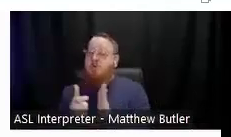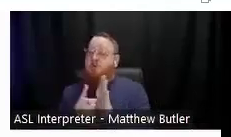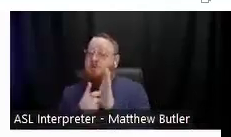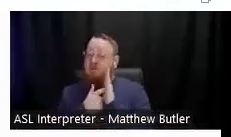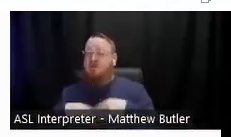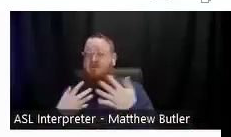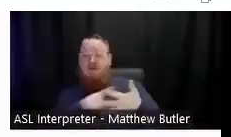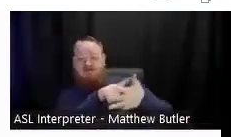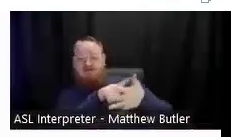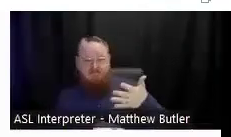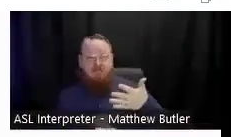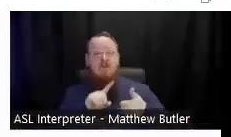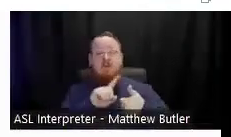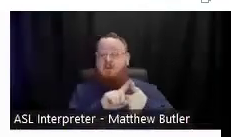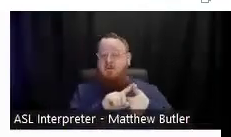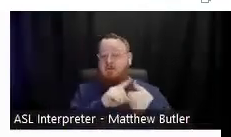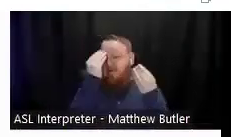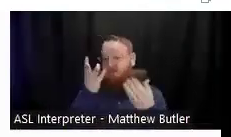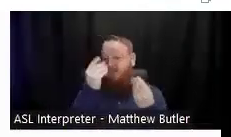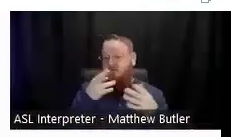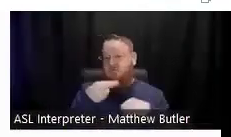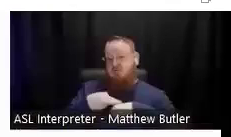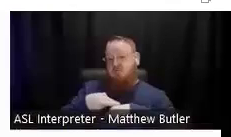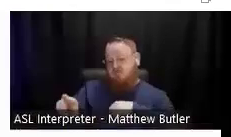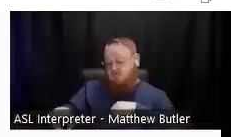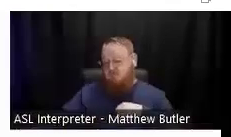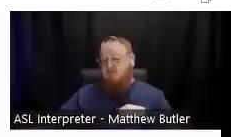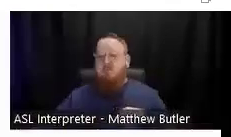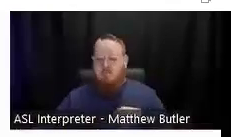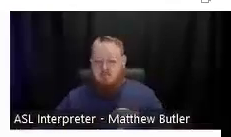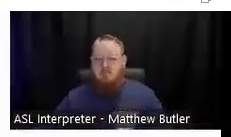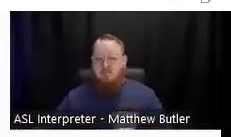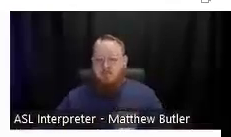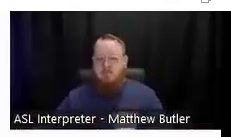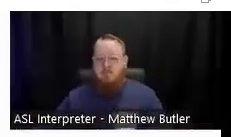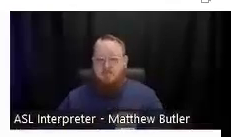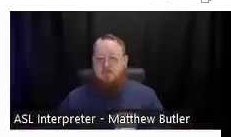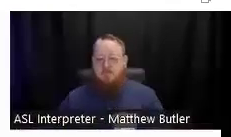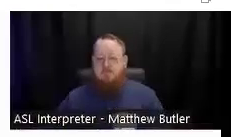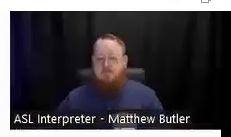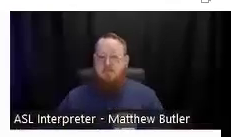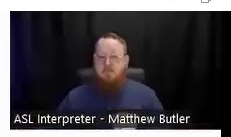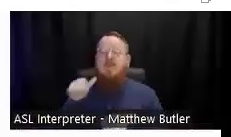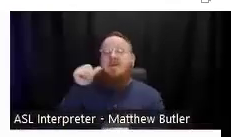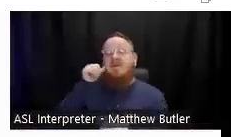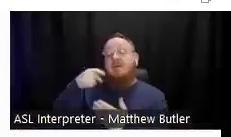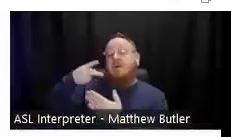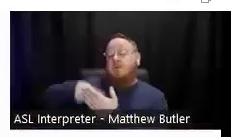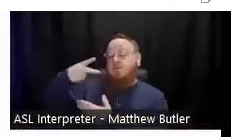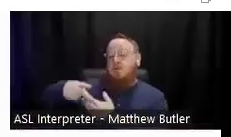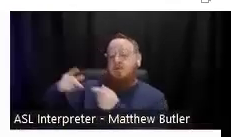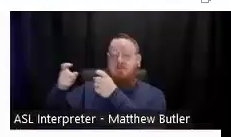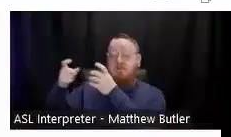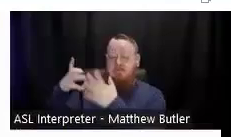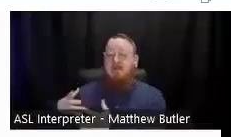Information and referral is one of those. We just talked about that on the program manager's call yesterday. And so if you want to talk a little